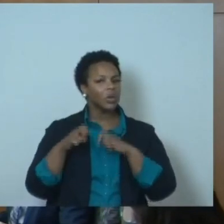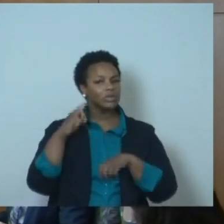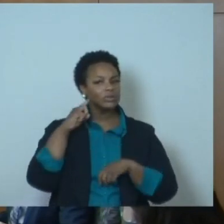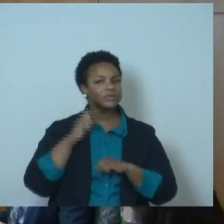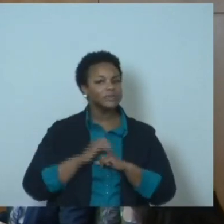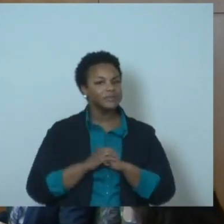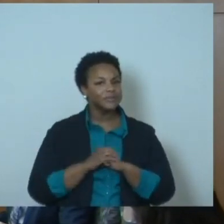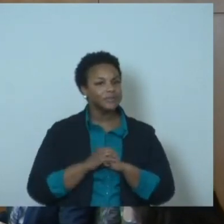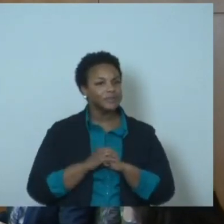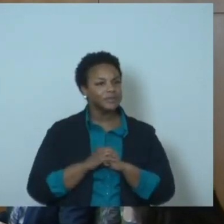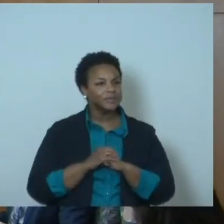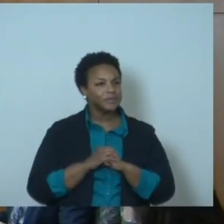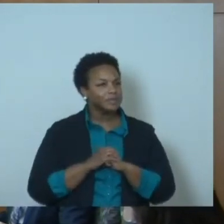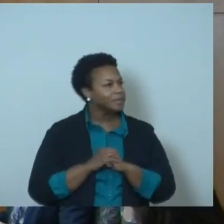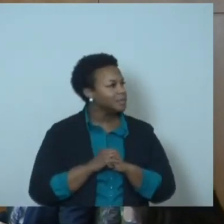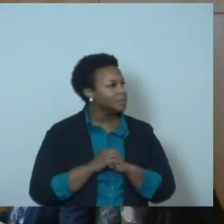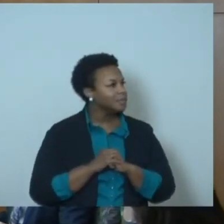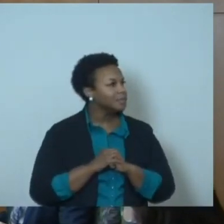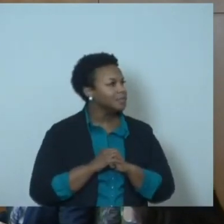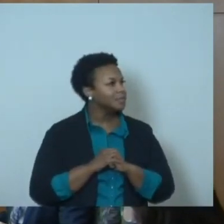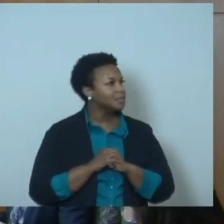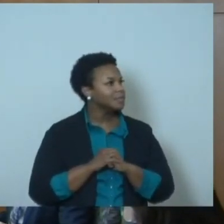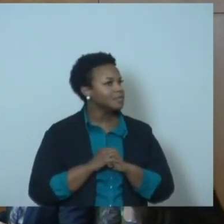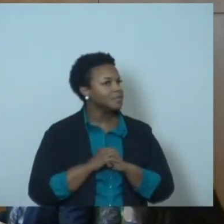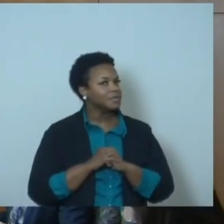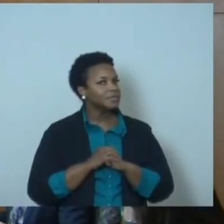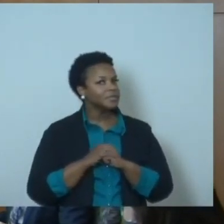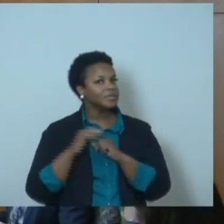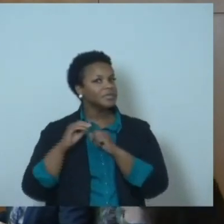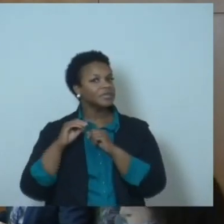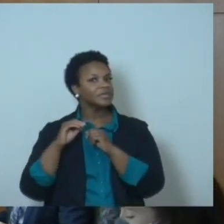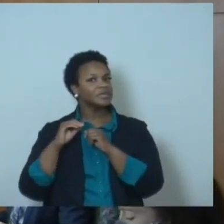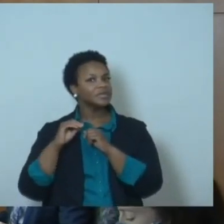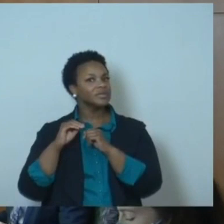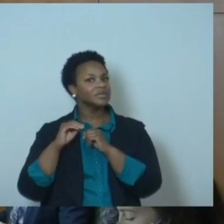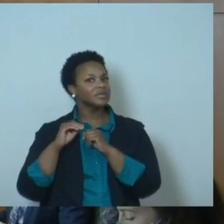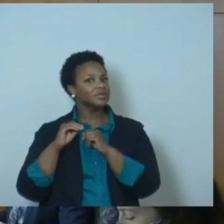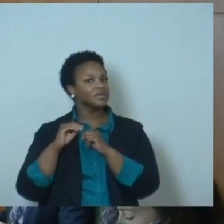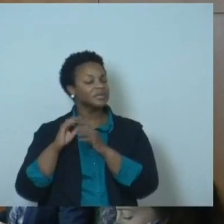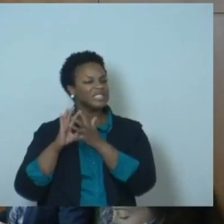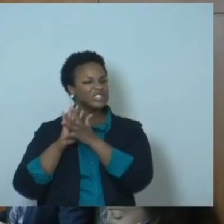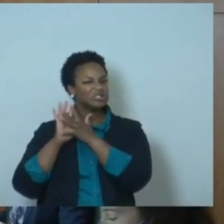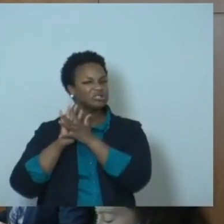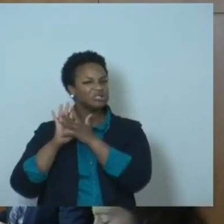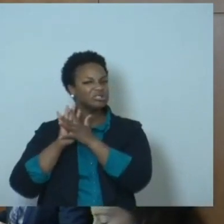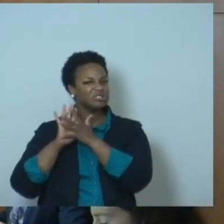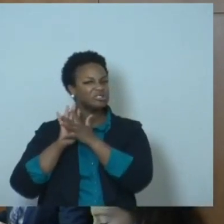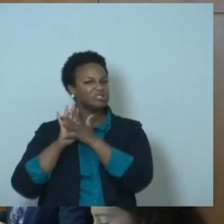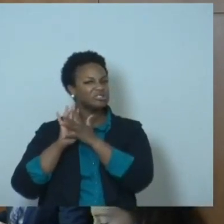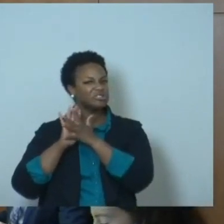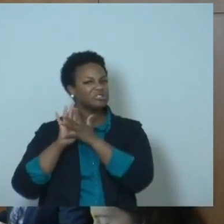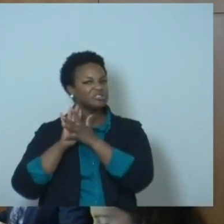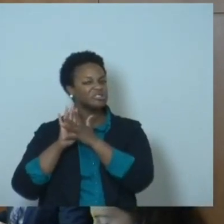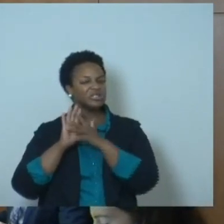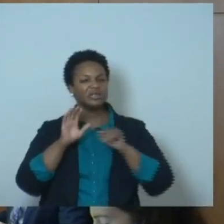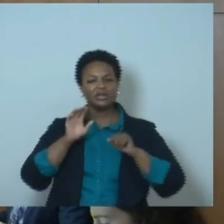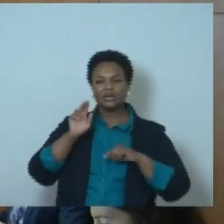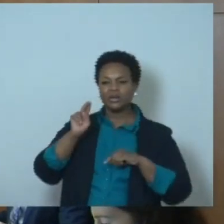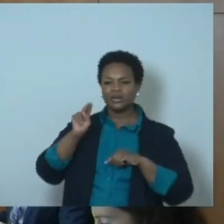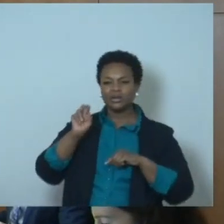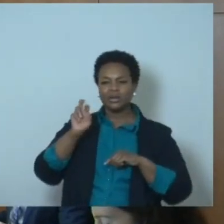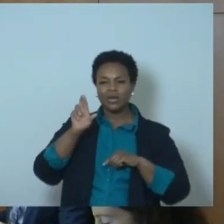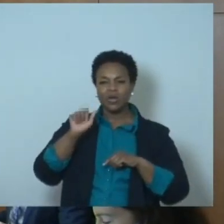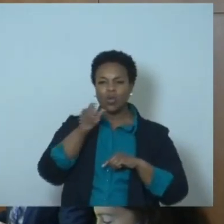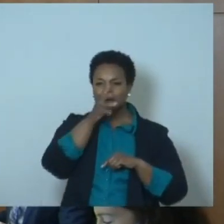doing outdoor concerts, sporting events, normal pre-COVID. Sorry, we're having